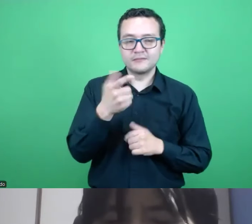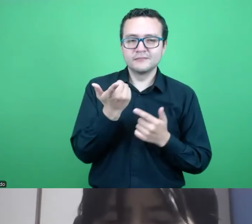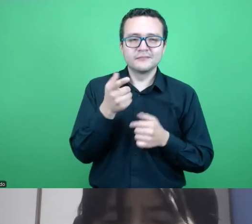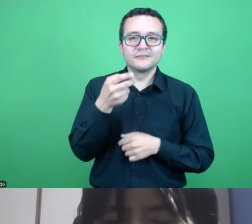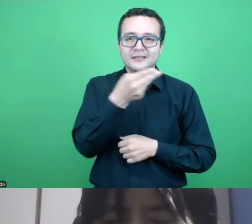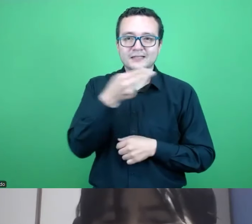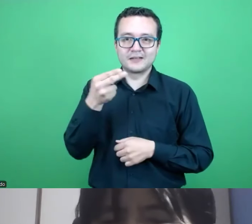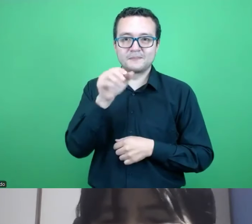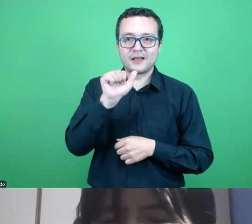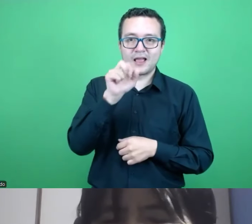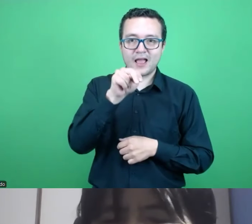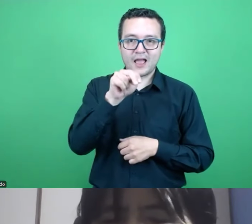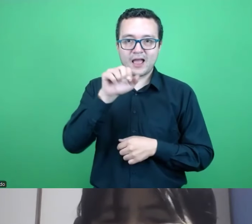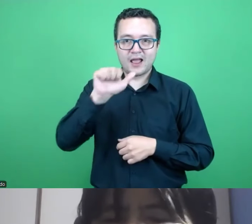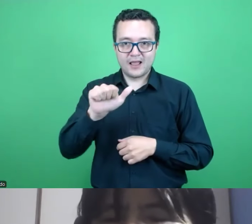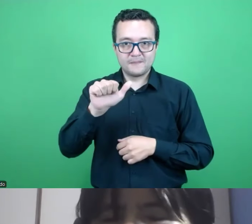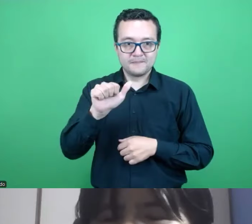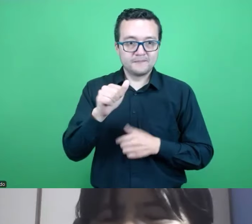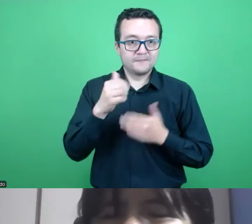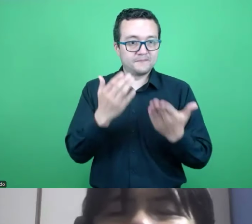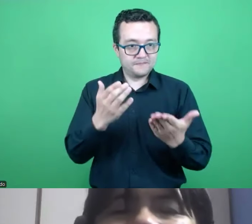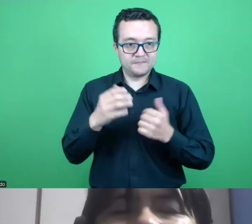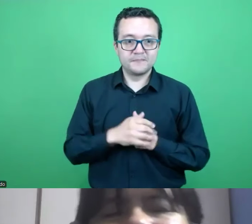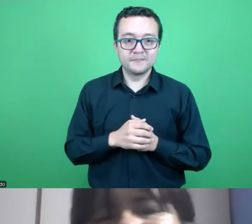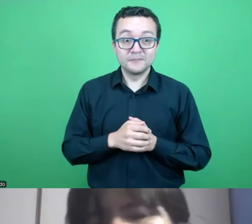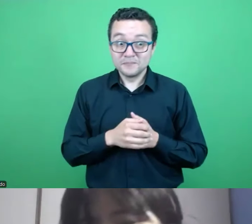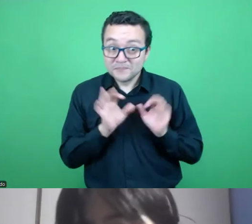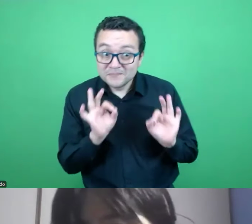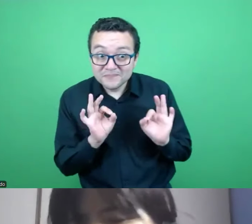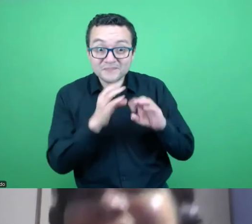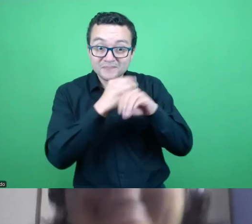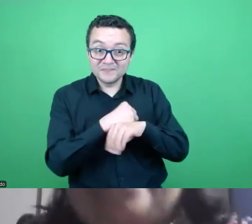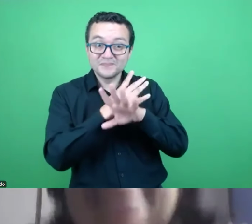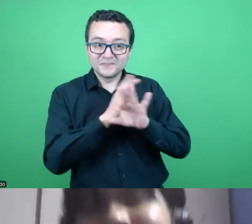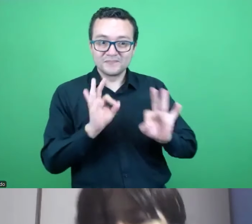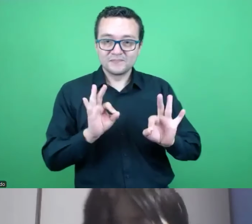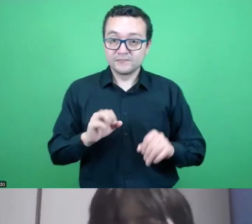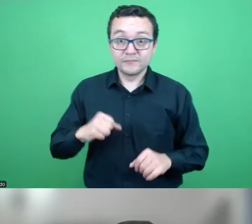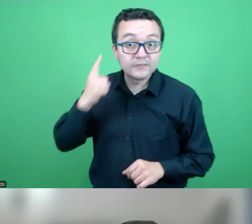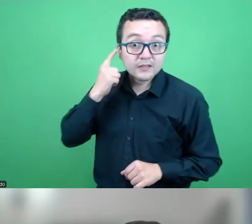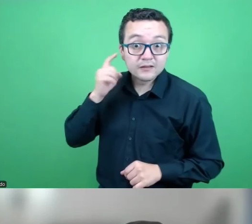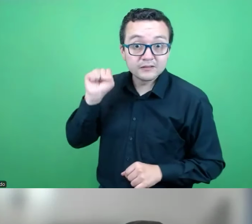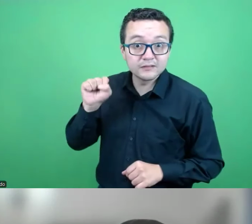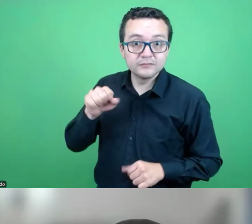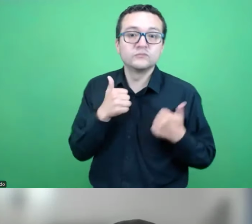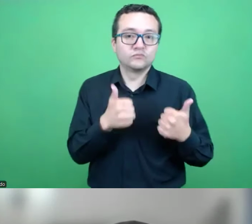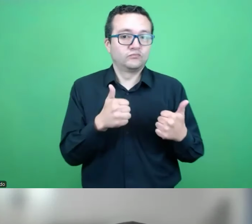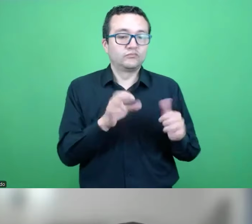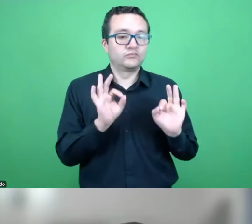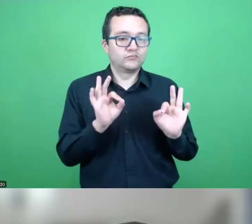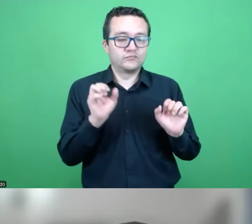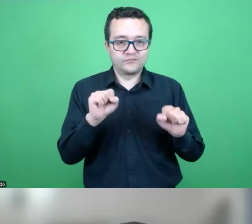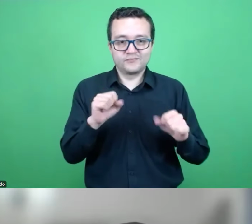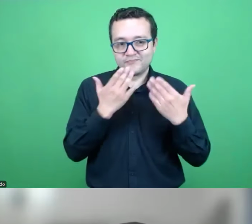Yes. Hello, everyone. Can you Okay. hear me well? Yes, thank Yes, you for yes, Anna, we can hear you well. Yes, thank Great you. to see Please you. take it